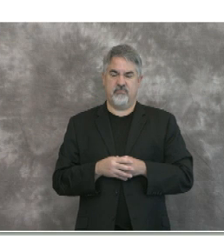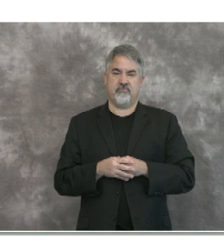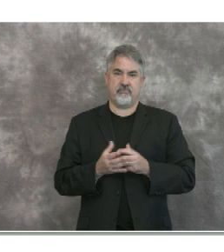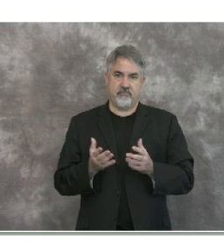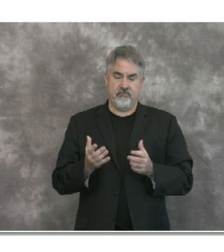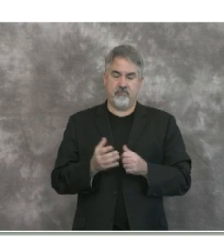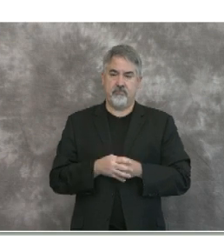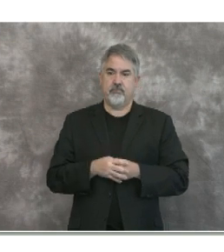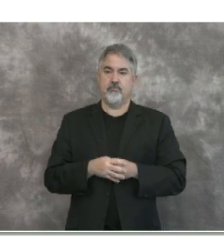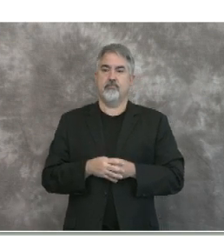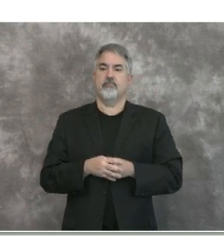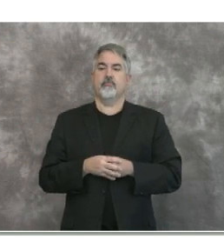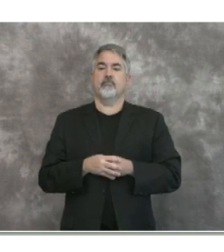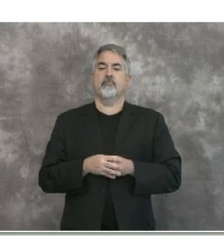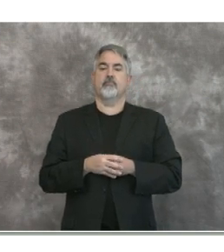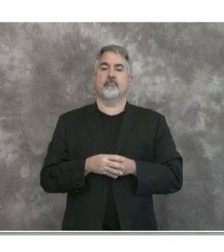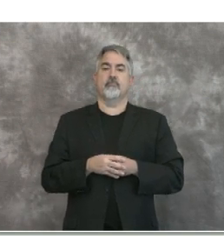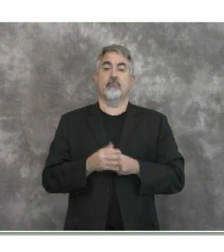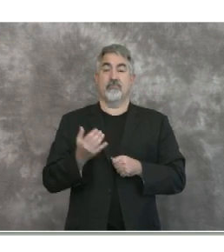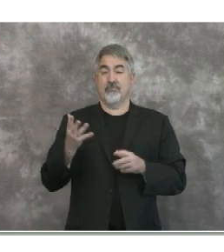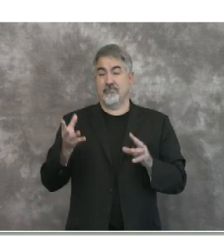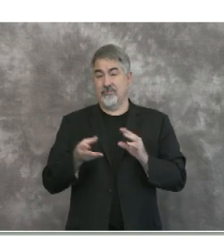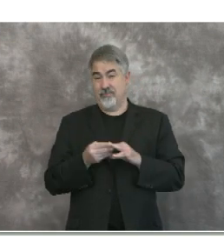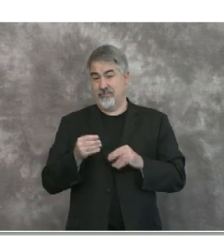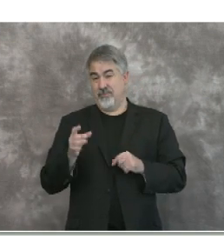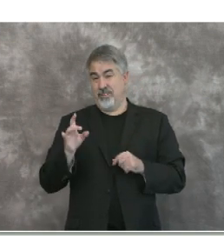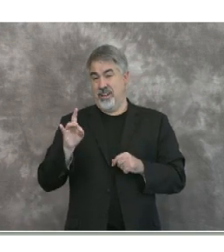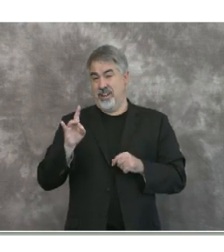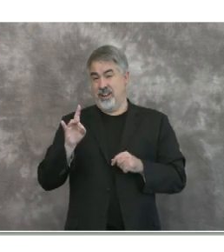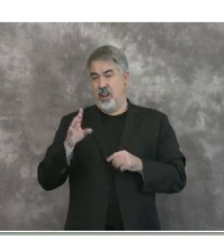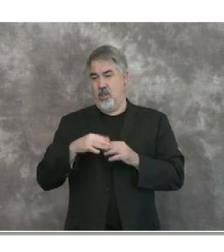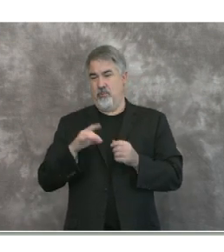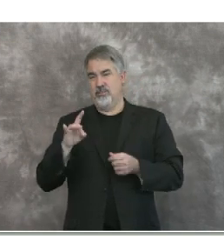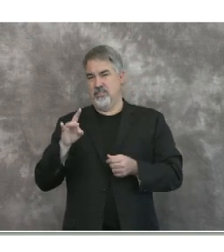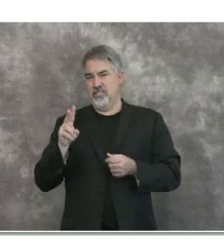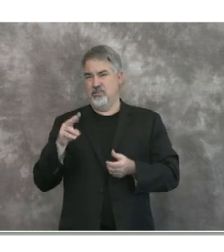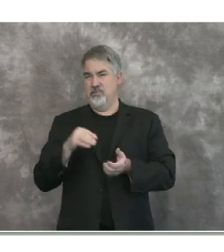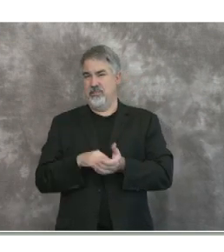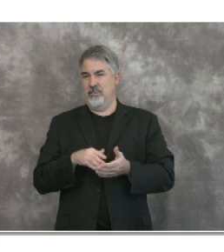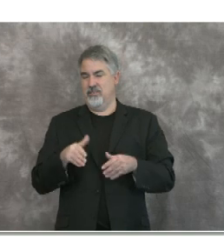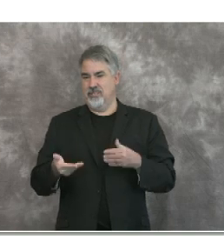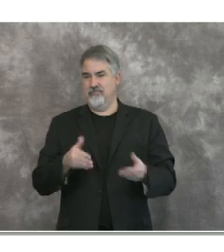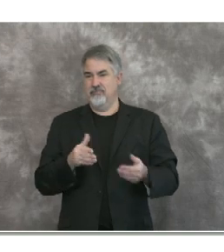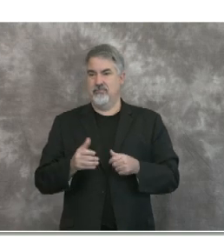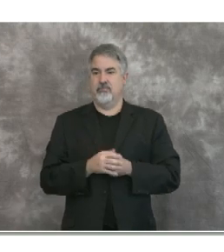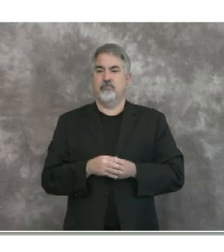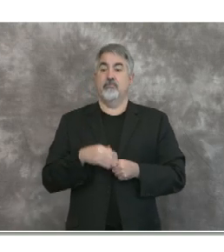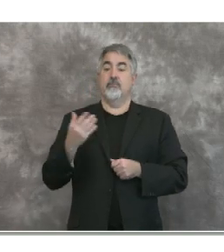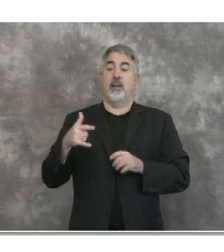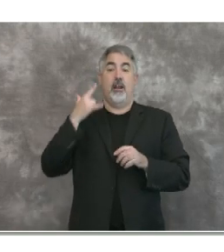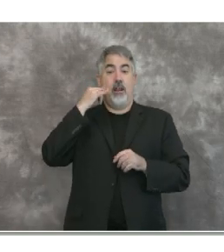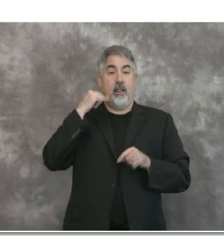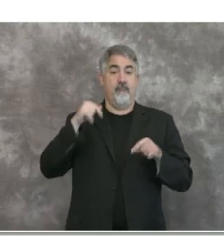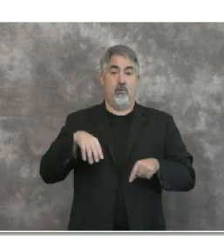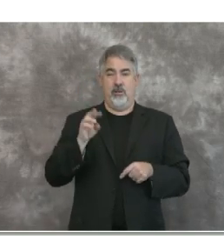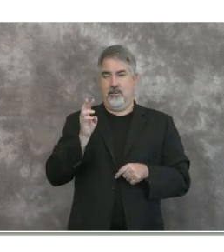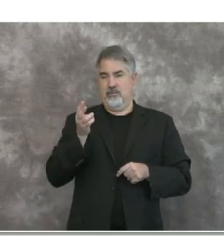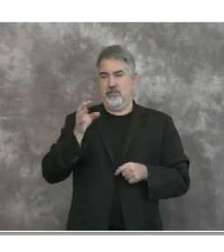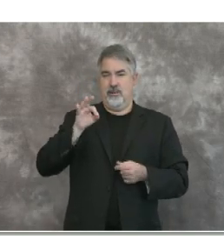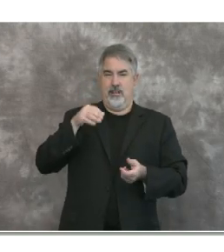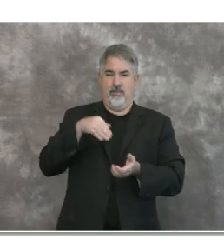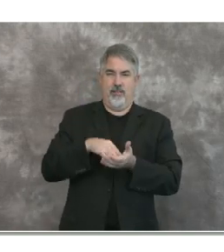1,356,000 positive cases, including almost 82,000 deaths. Statewide, over 69,000